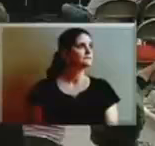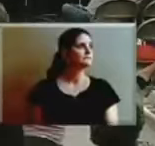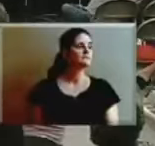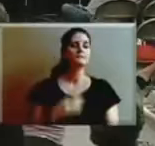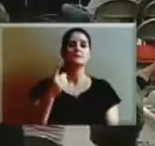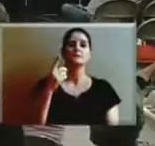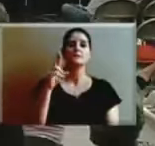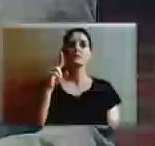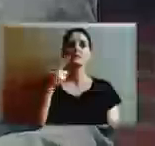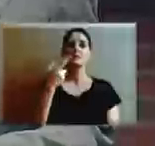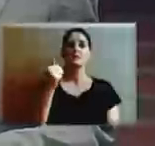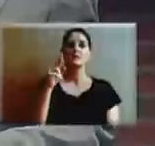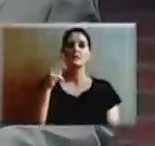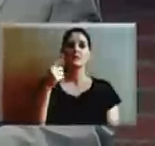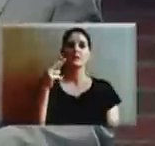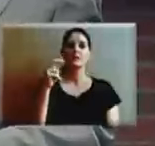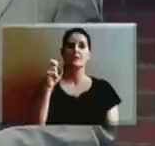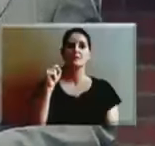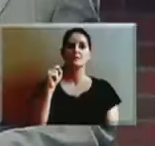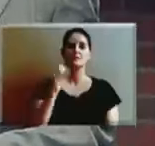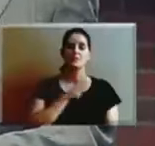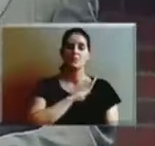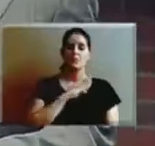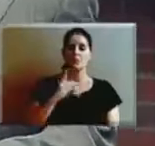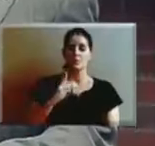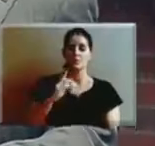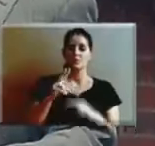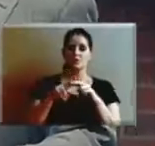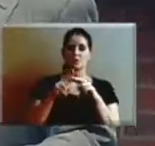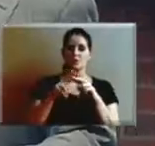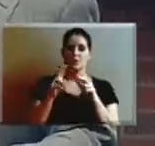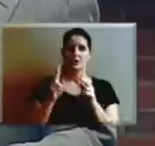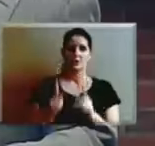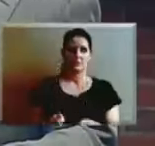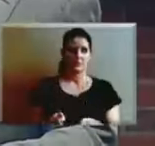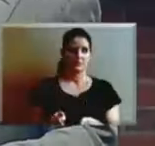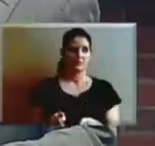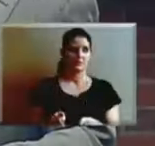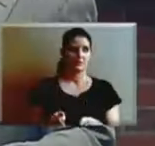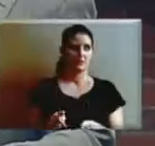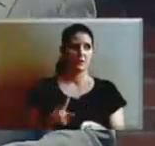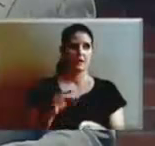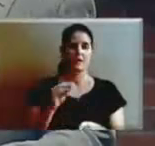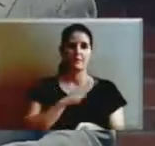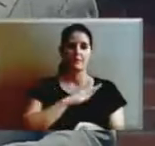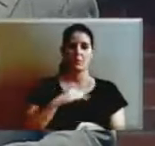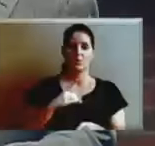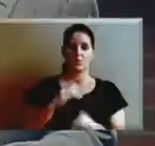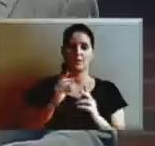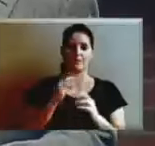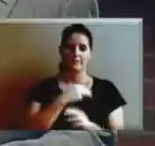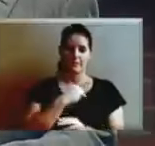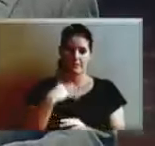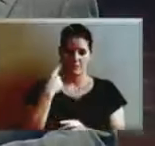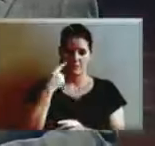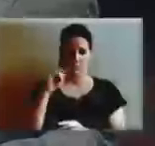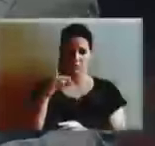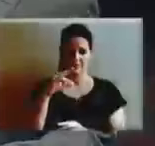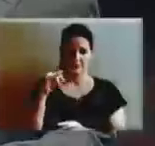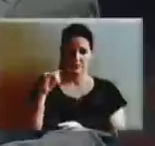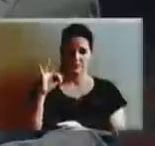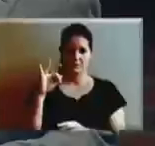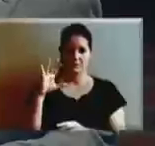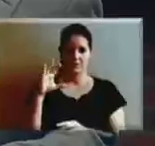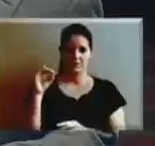Dr. Hargens, Board Chair Diane Porter, and members of the Jefferson County Board of Education, we are honored tonight to recognize the